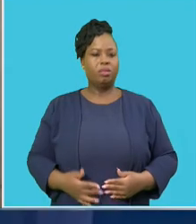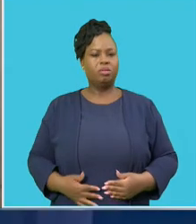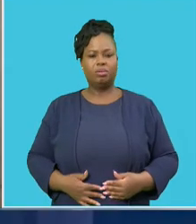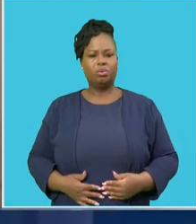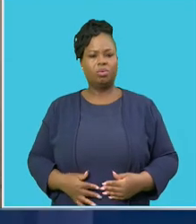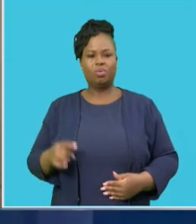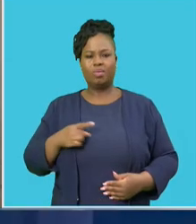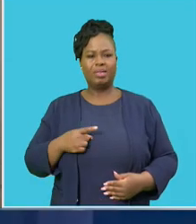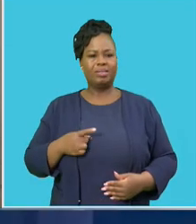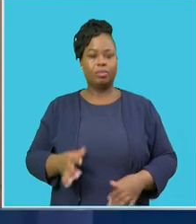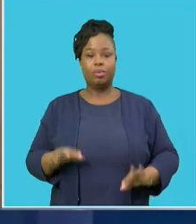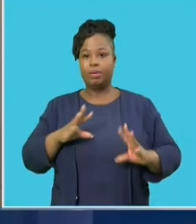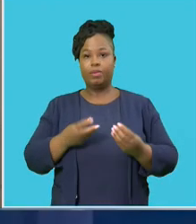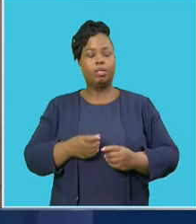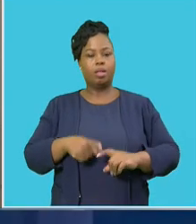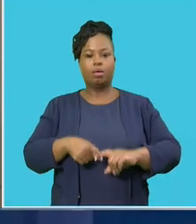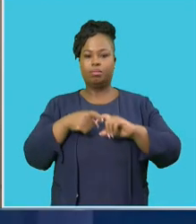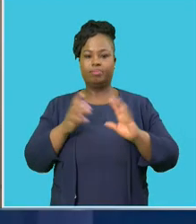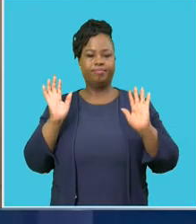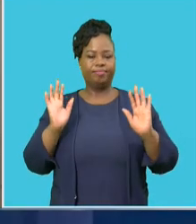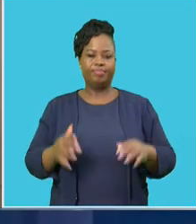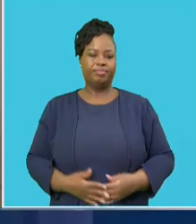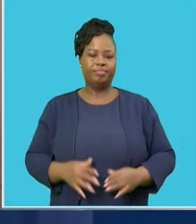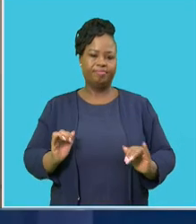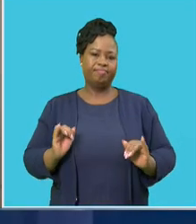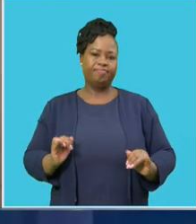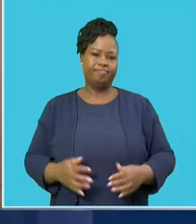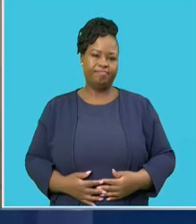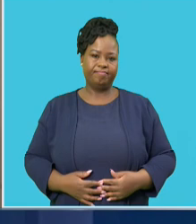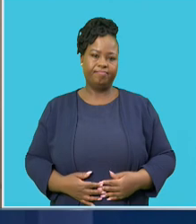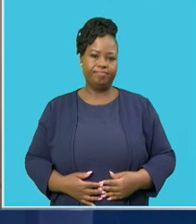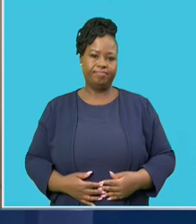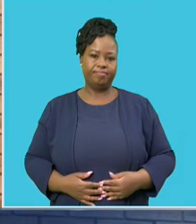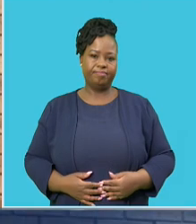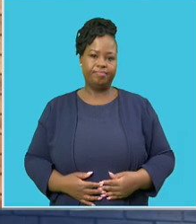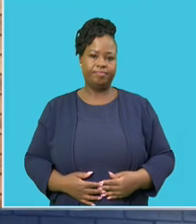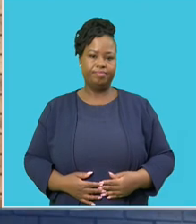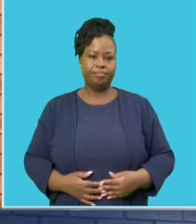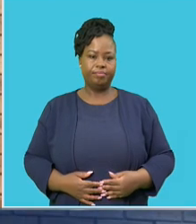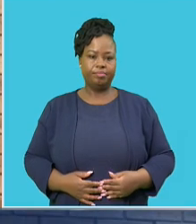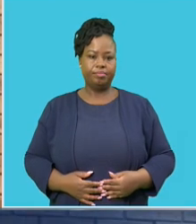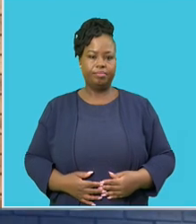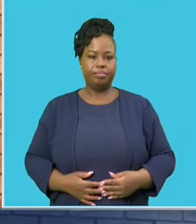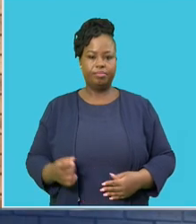iyi tu shamba bu LG